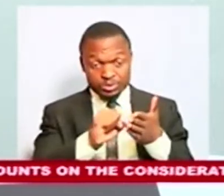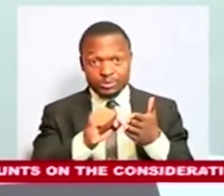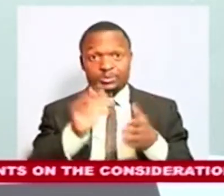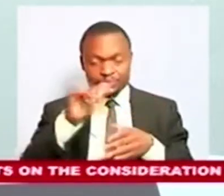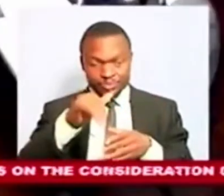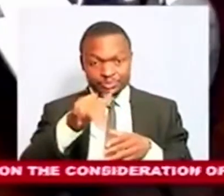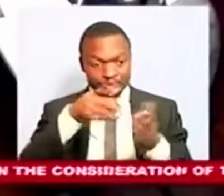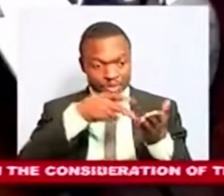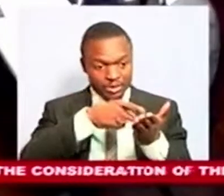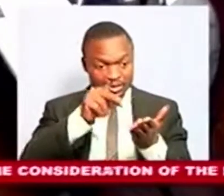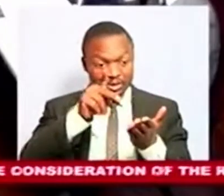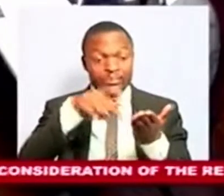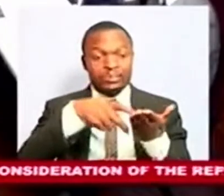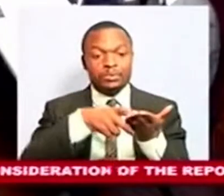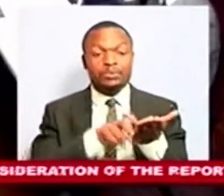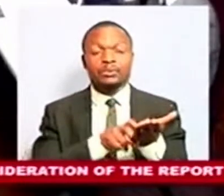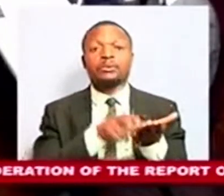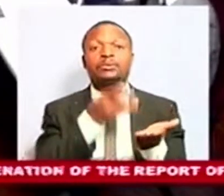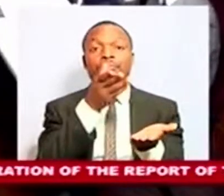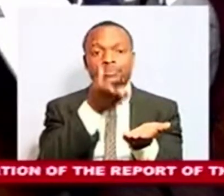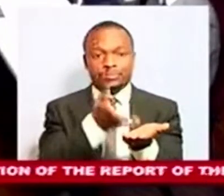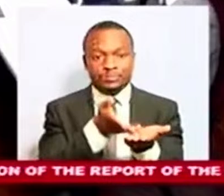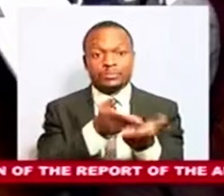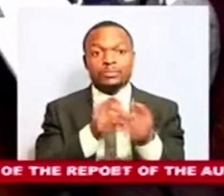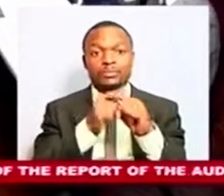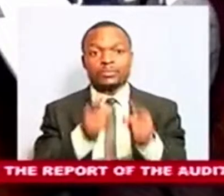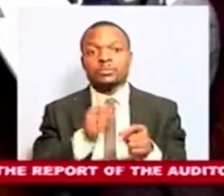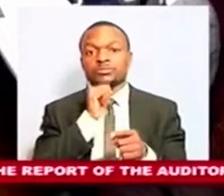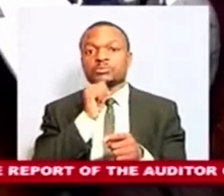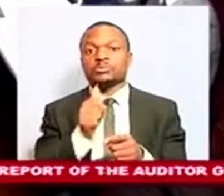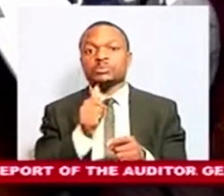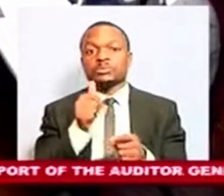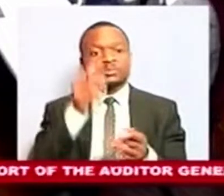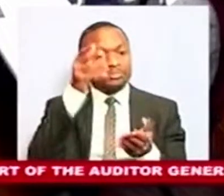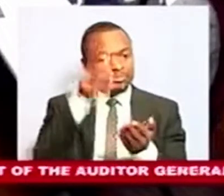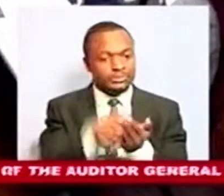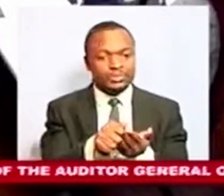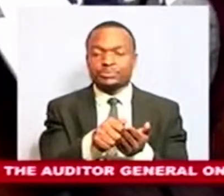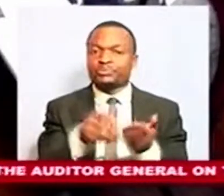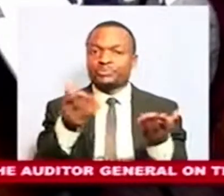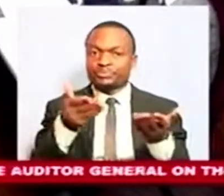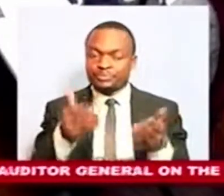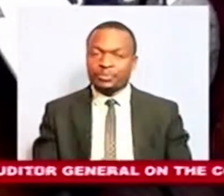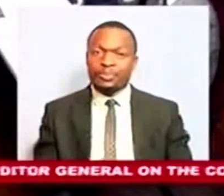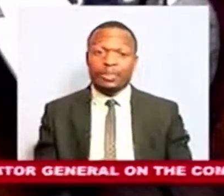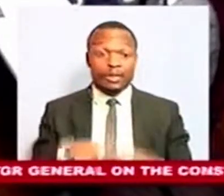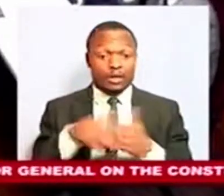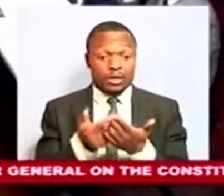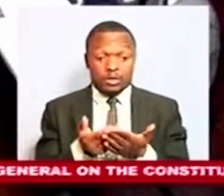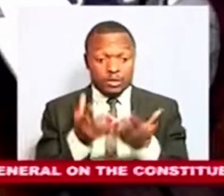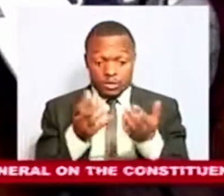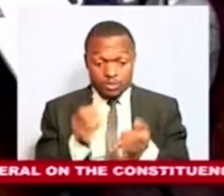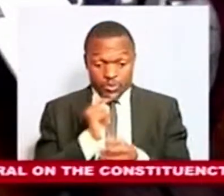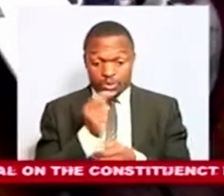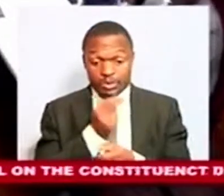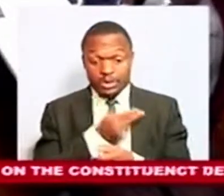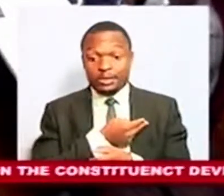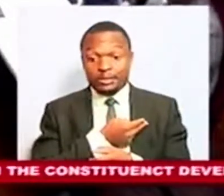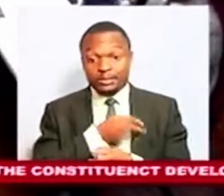Yes, the payment voucher, they are there, though we didn't come with them. So how do you wish us now to get